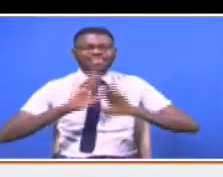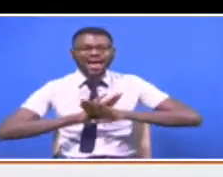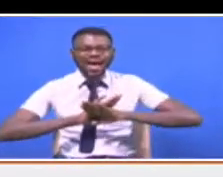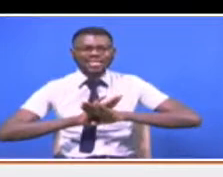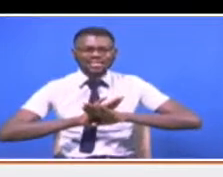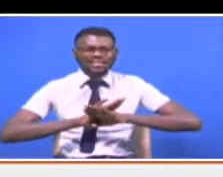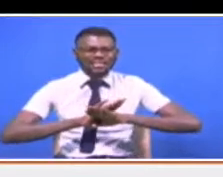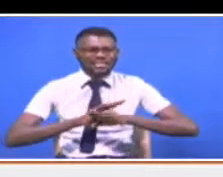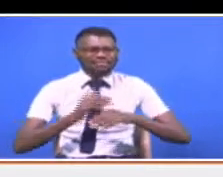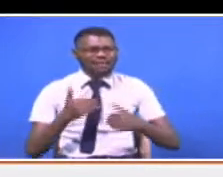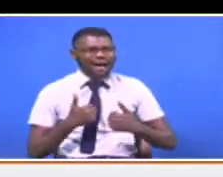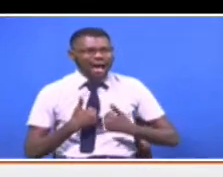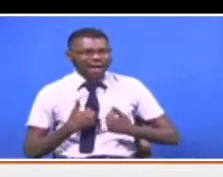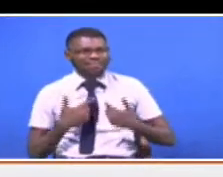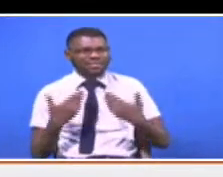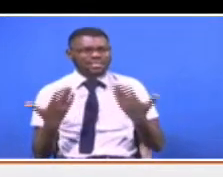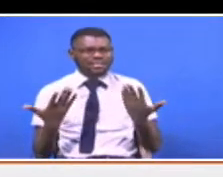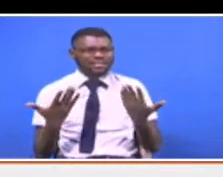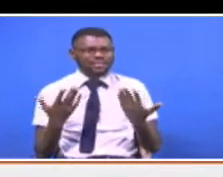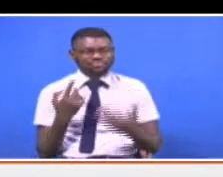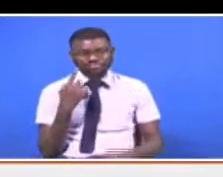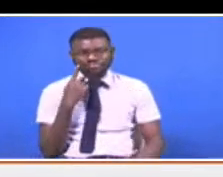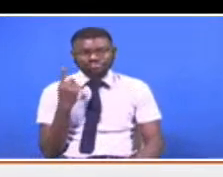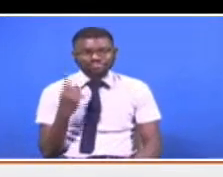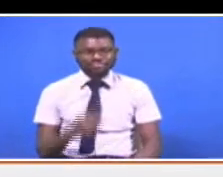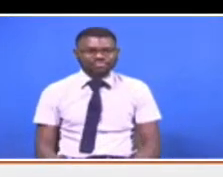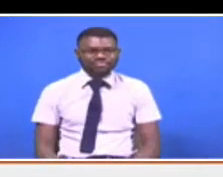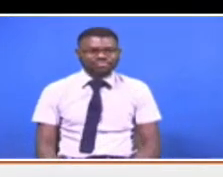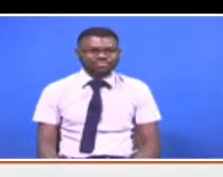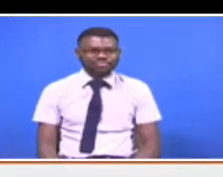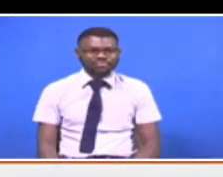sexual content is uploaded.